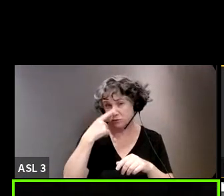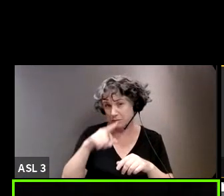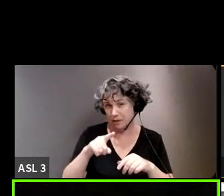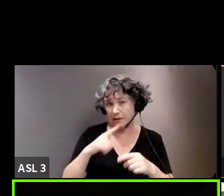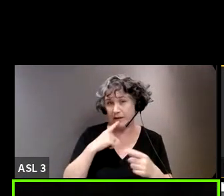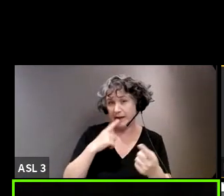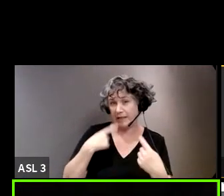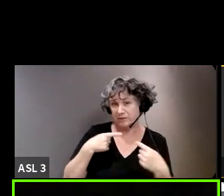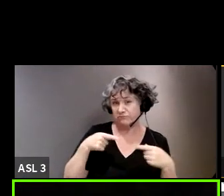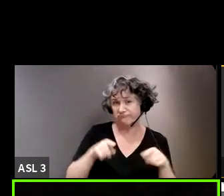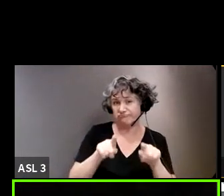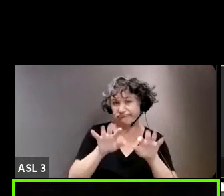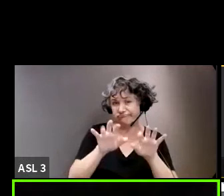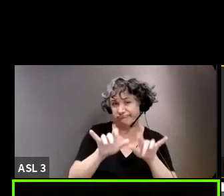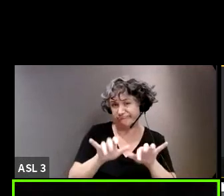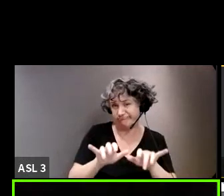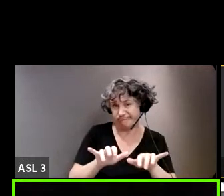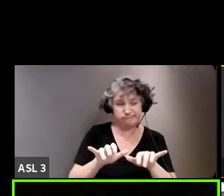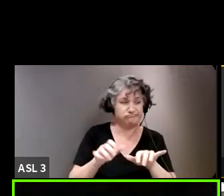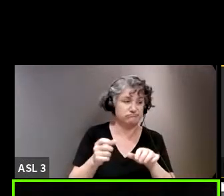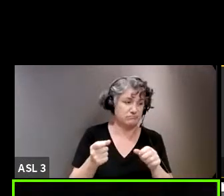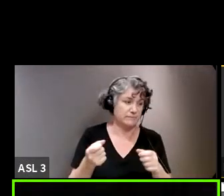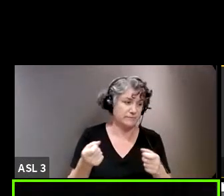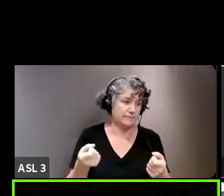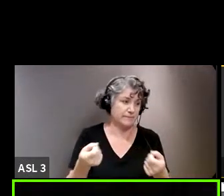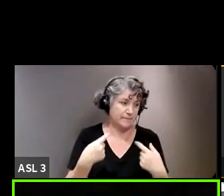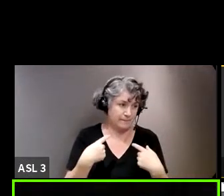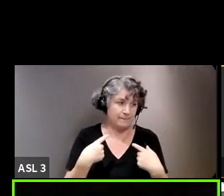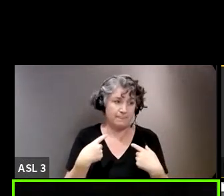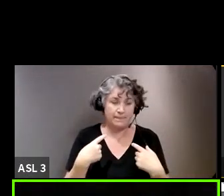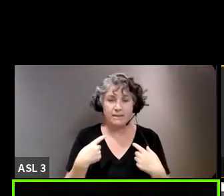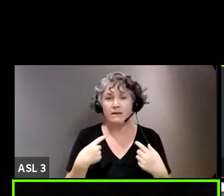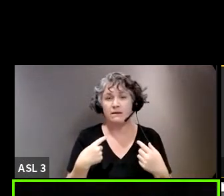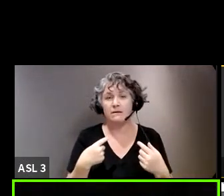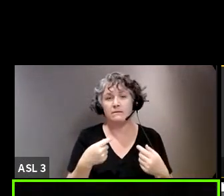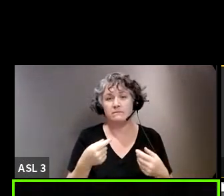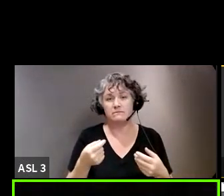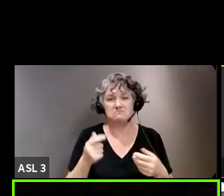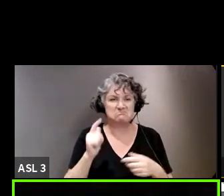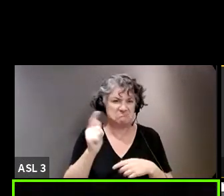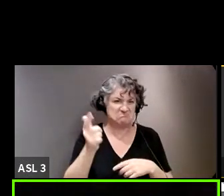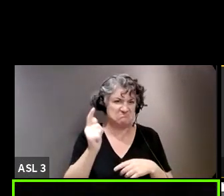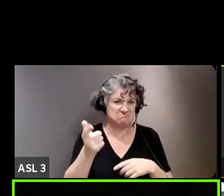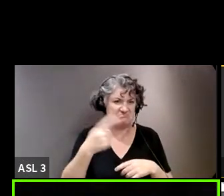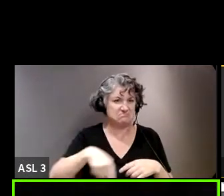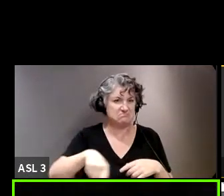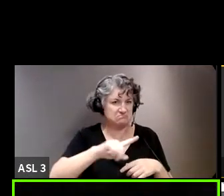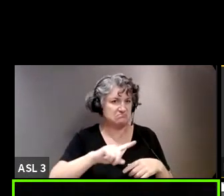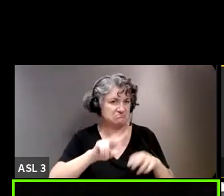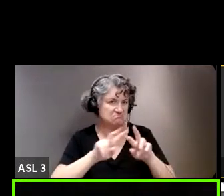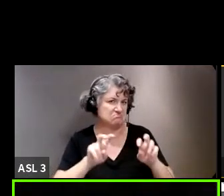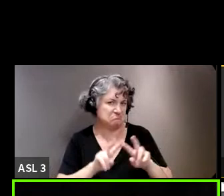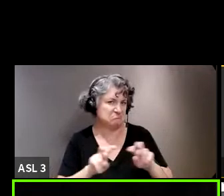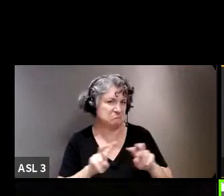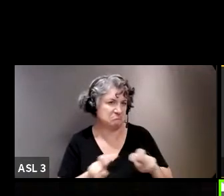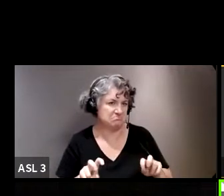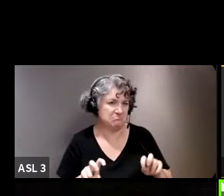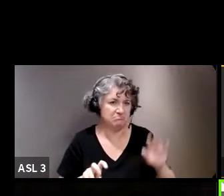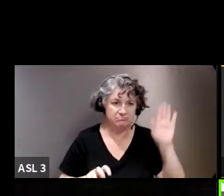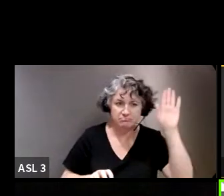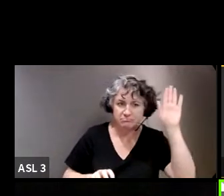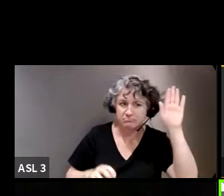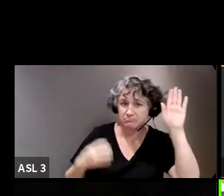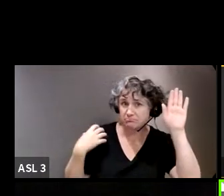we could just add those into the answers you provide when you provide them sorry to